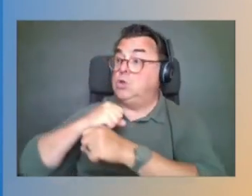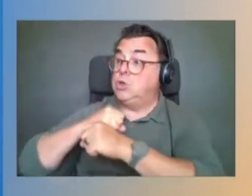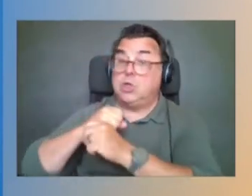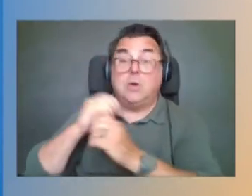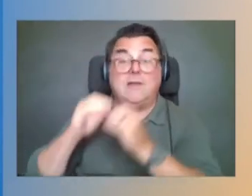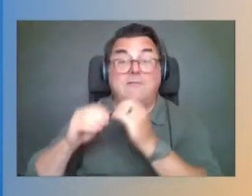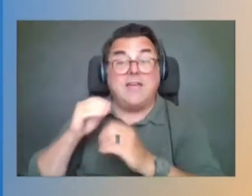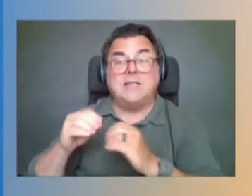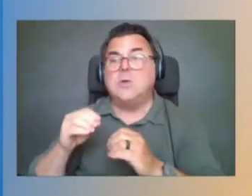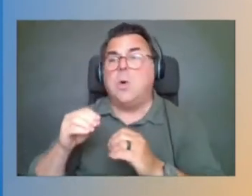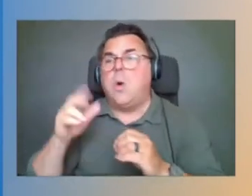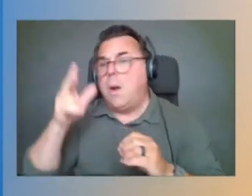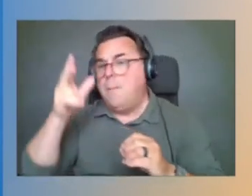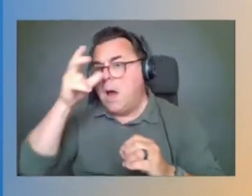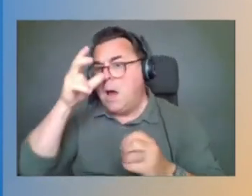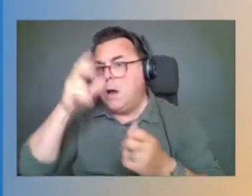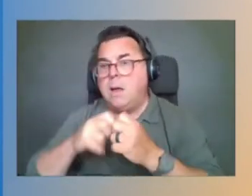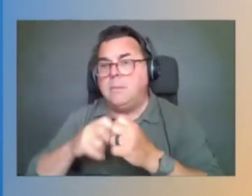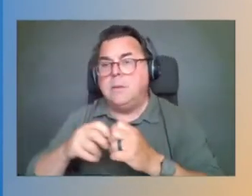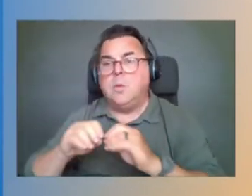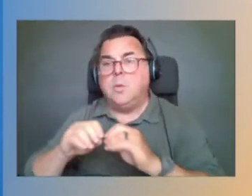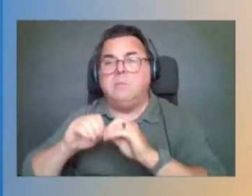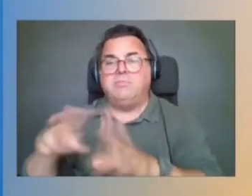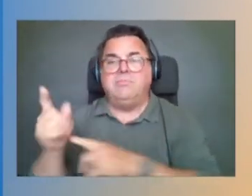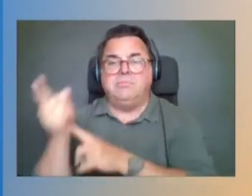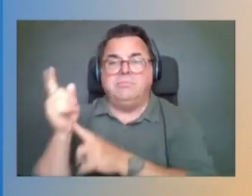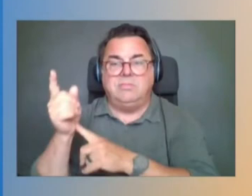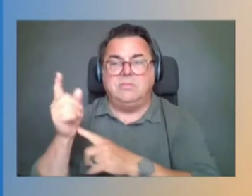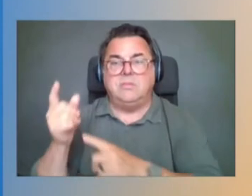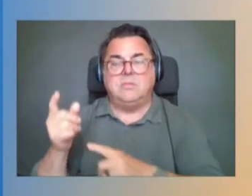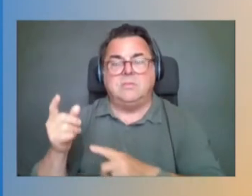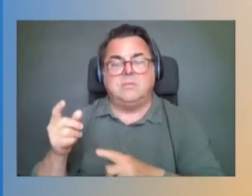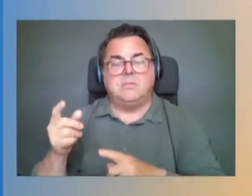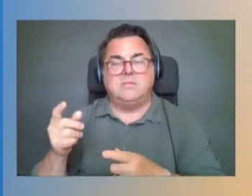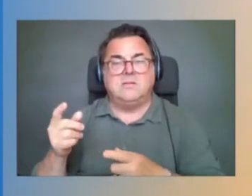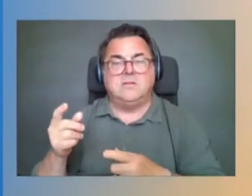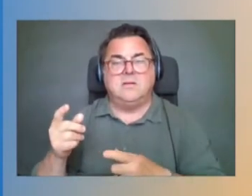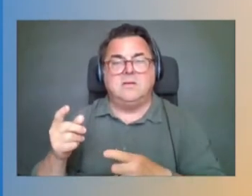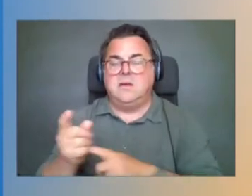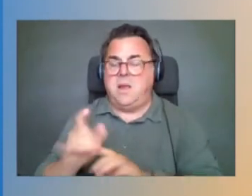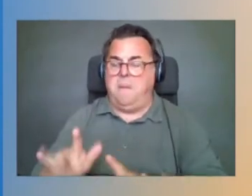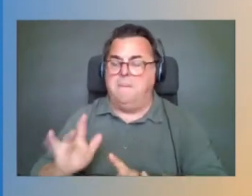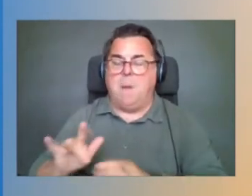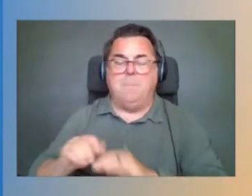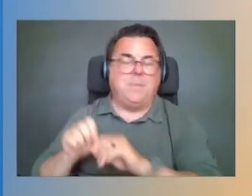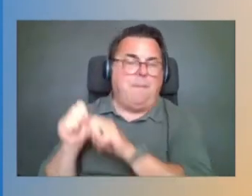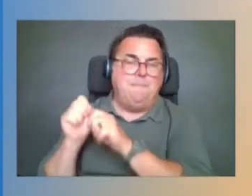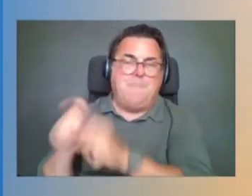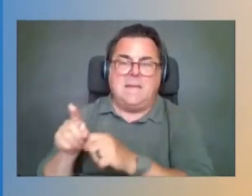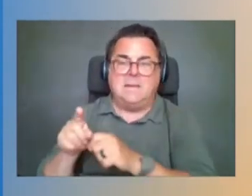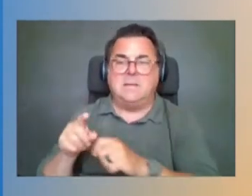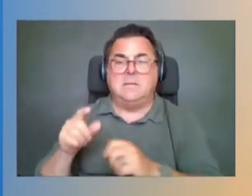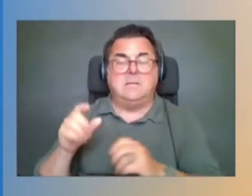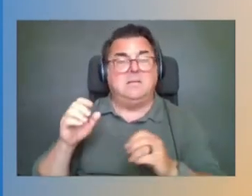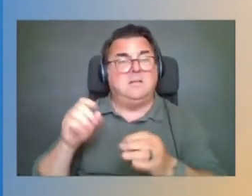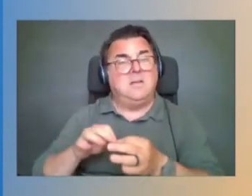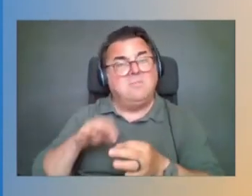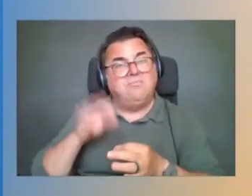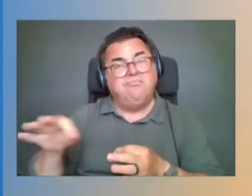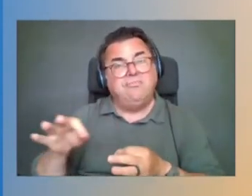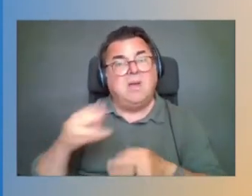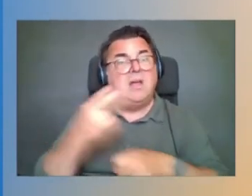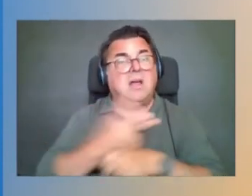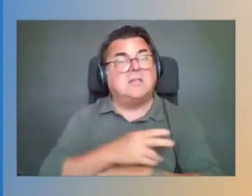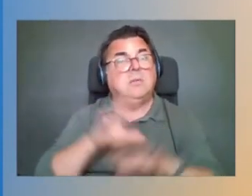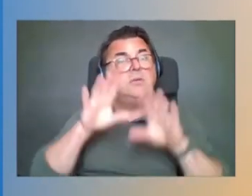fix to the entire fleet, we're able to do that instantaneously without customer downtime. And that